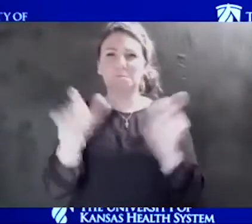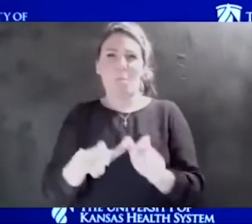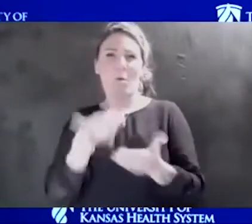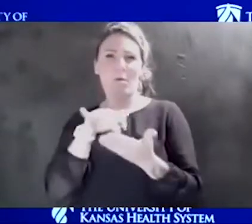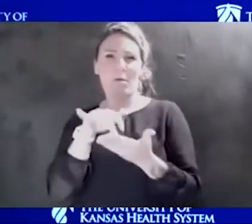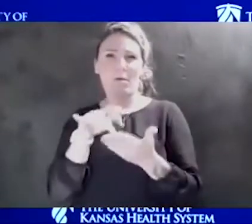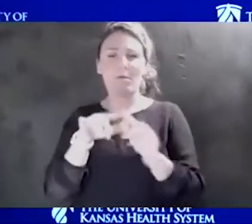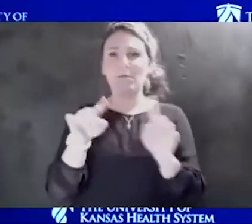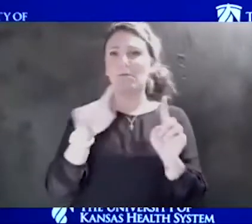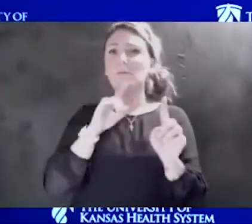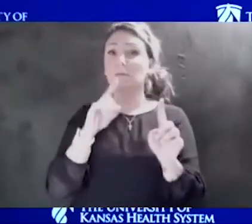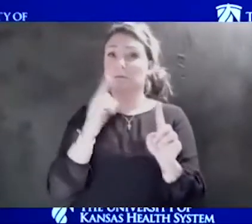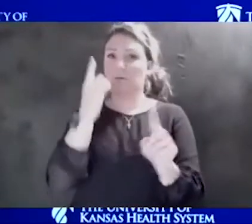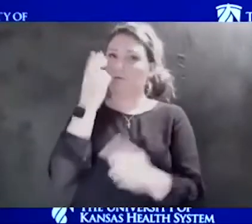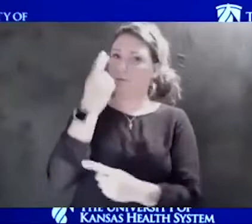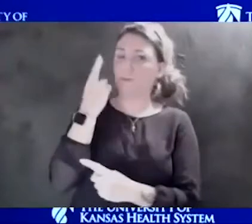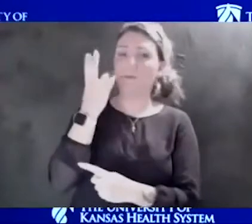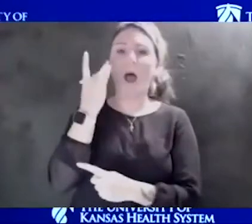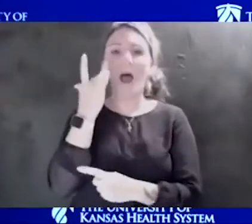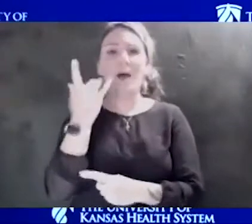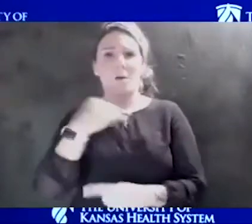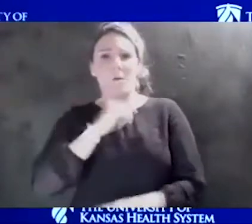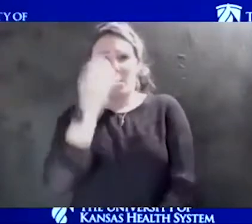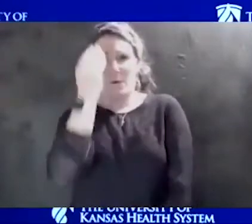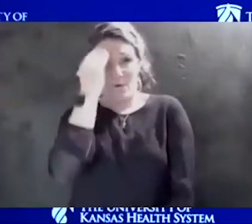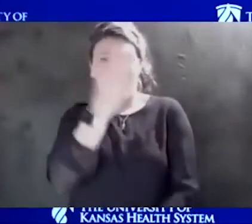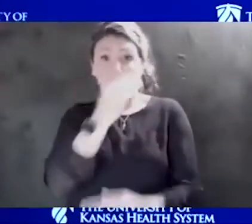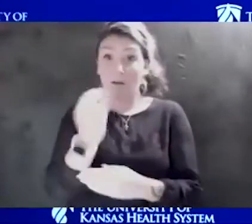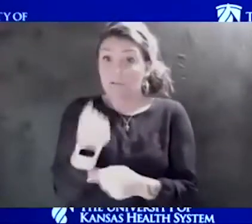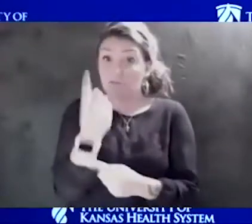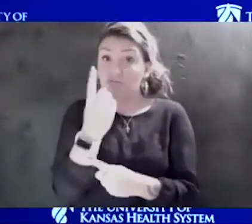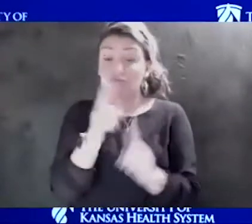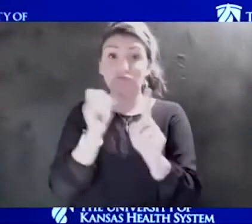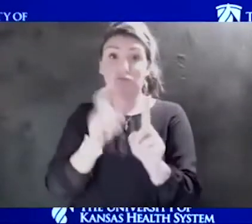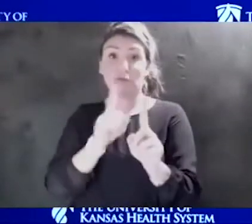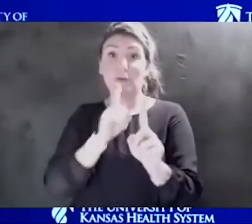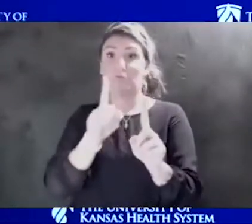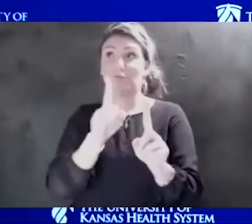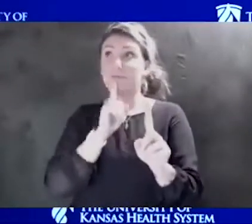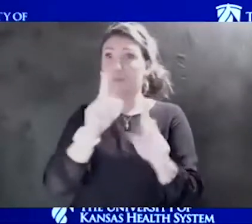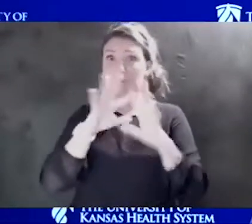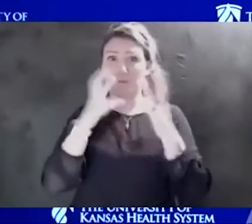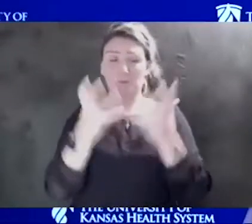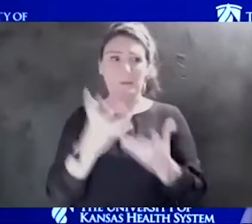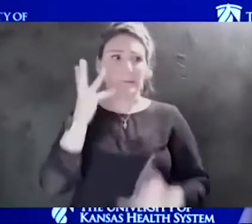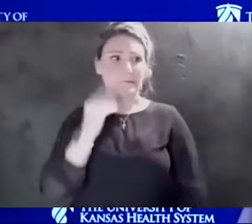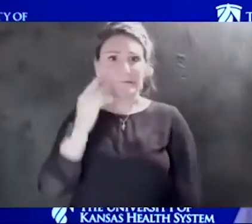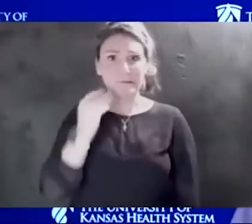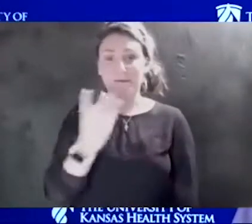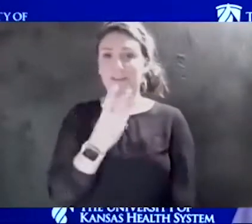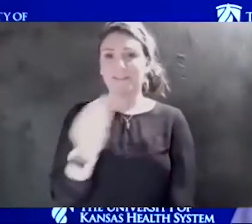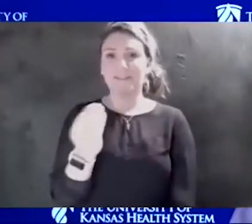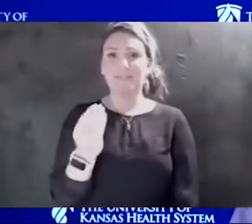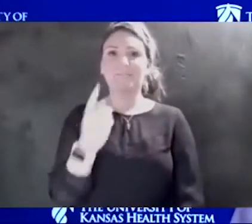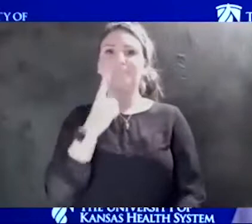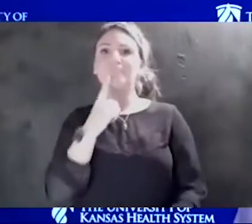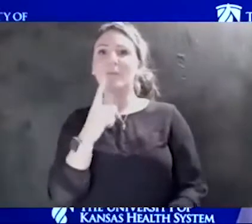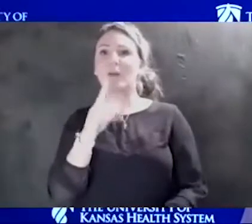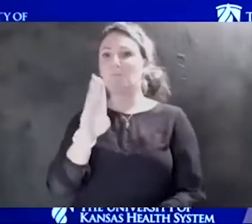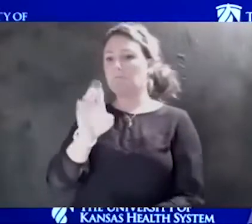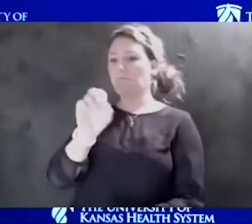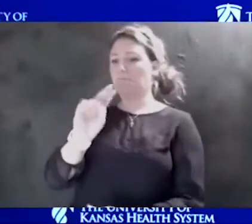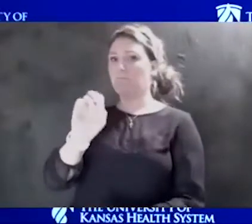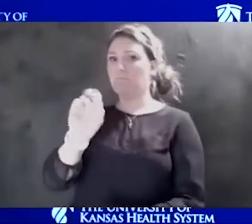reasons, because we know and do understand from real world experience as well as benchtop and basic science